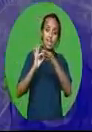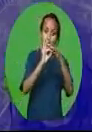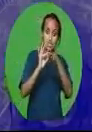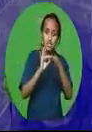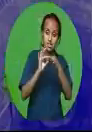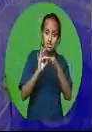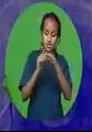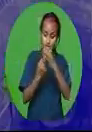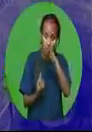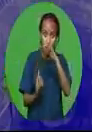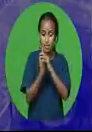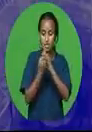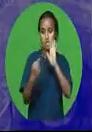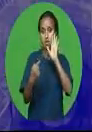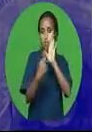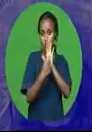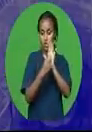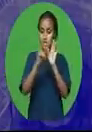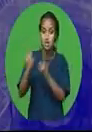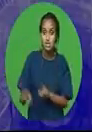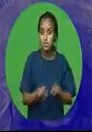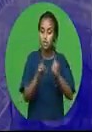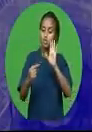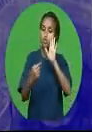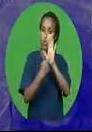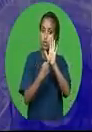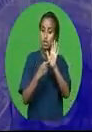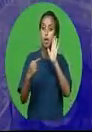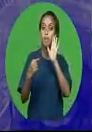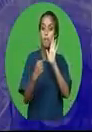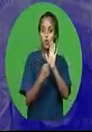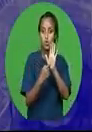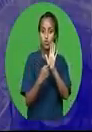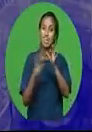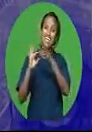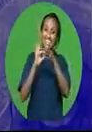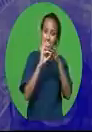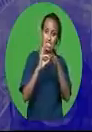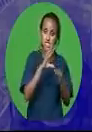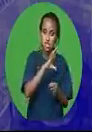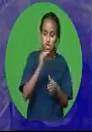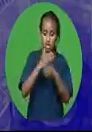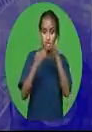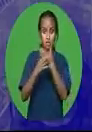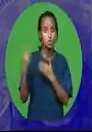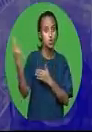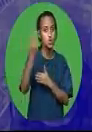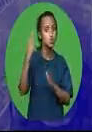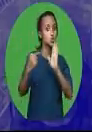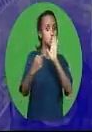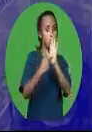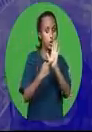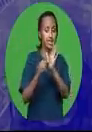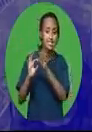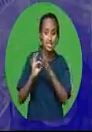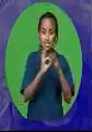a piercing point, the methods of locating points of intersection, and the steps used to locate the intersection